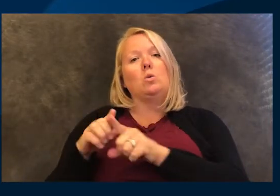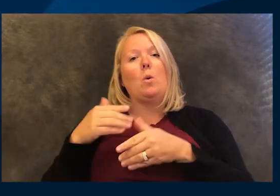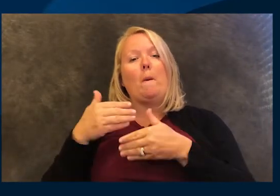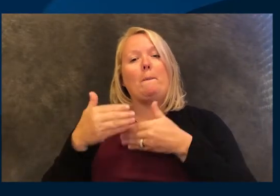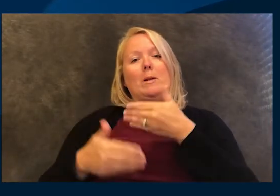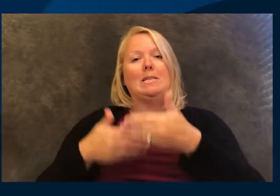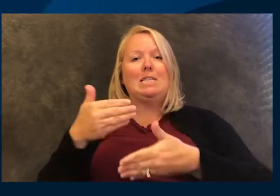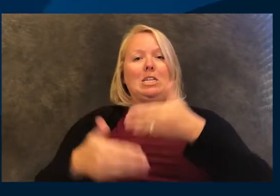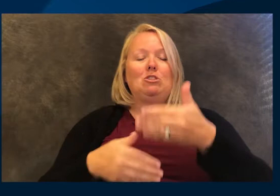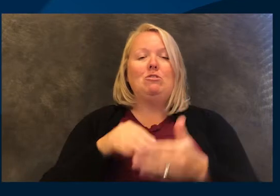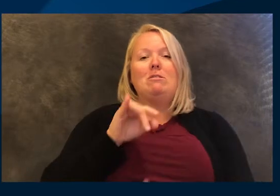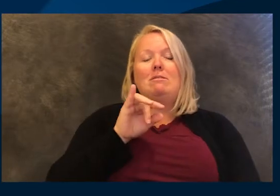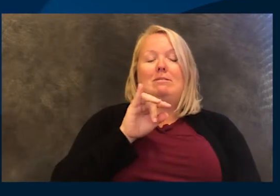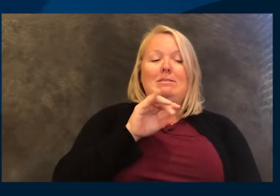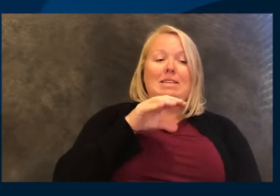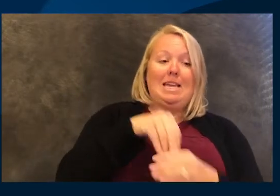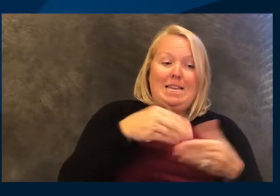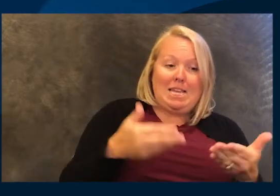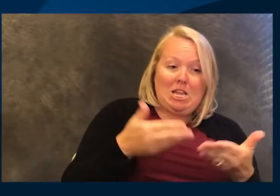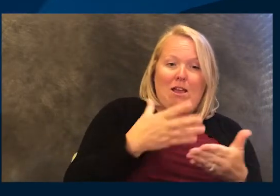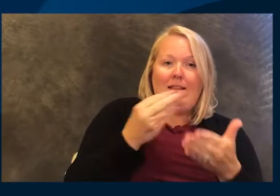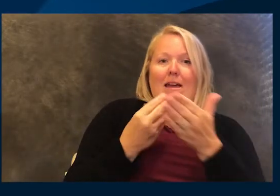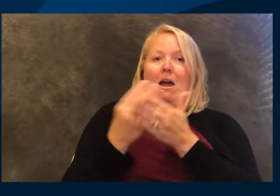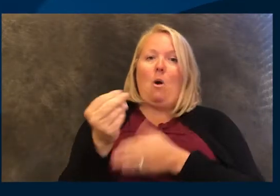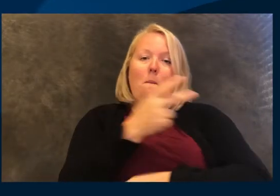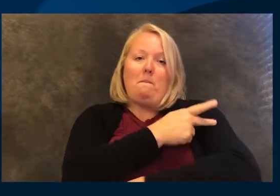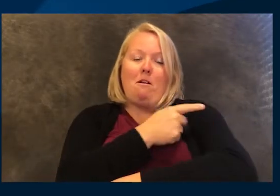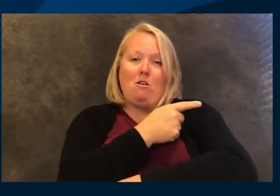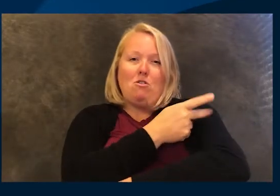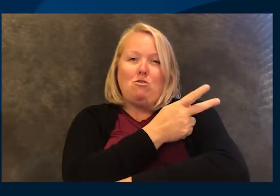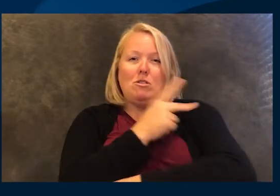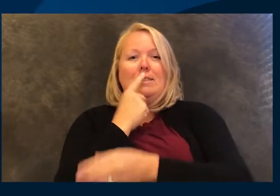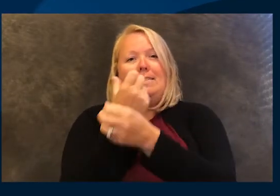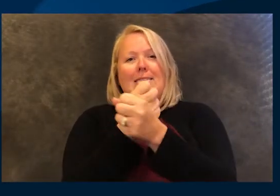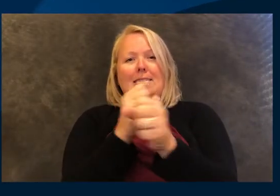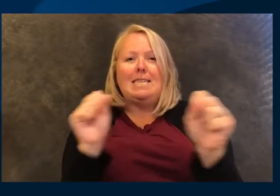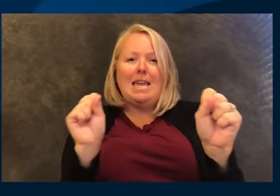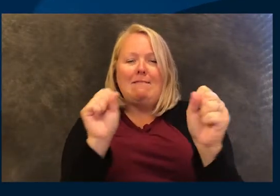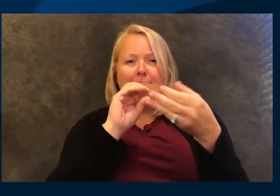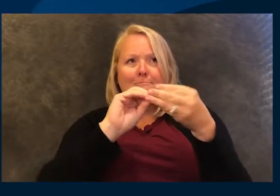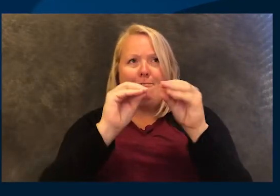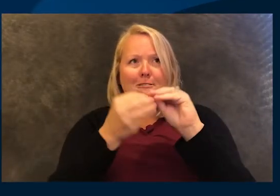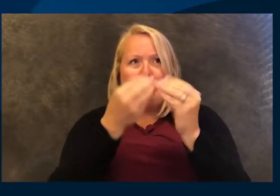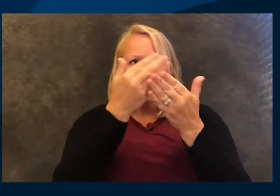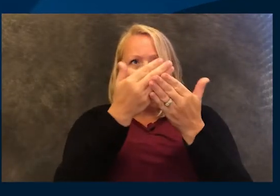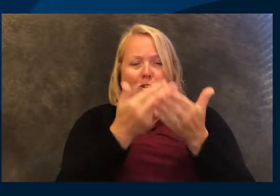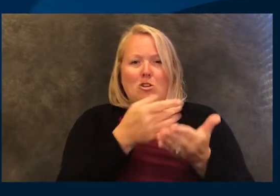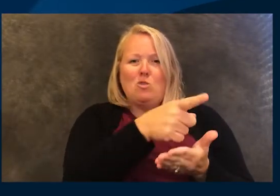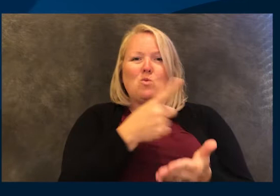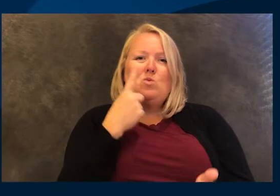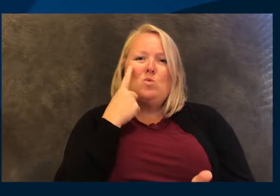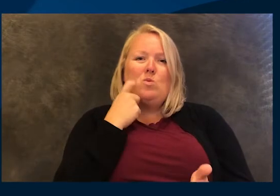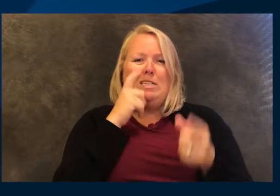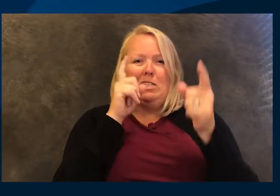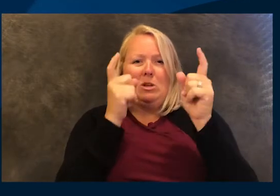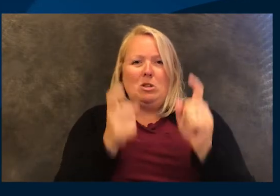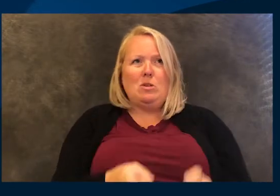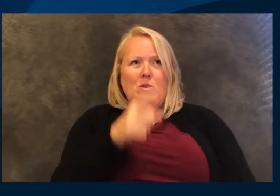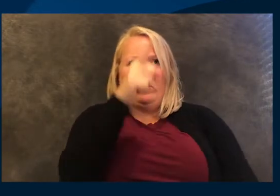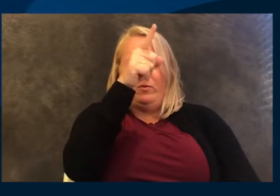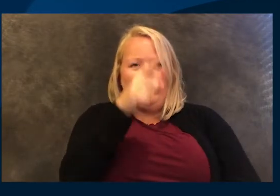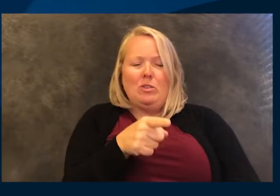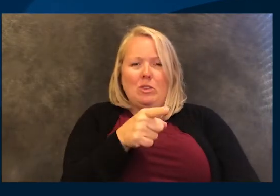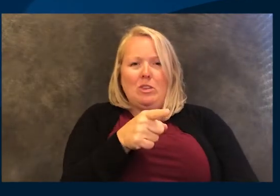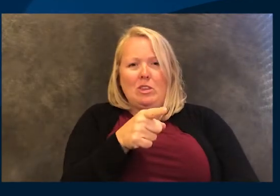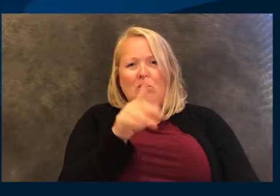outpatient procedures, and inpatient. We've modulated that volume to be a safe census. This represents the most recent micro adjustments down